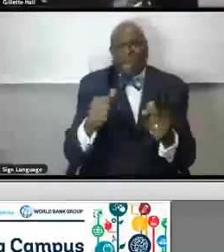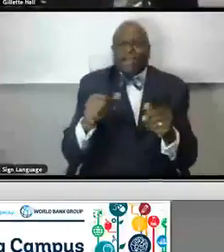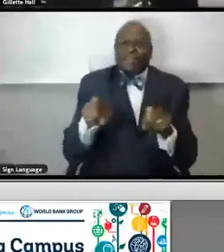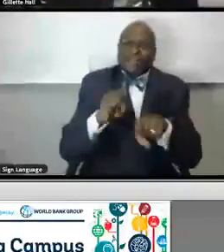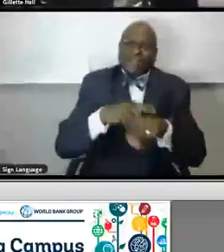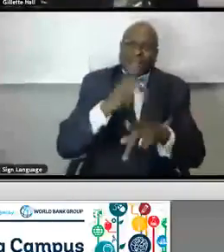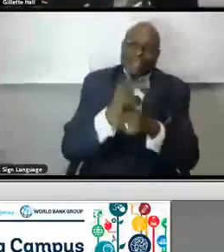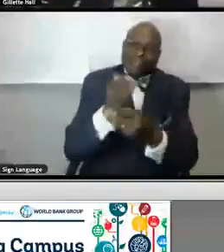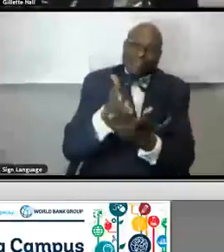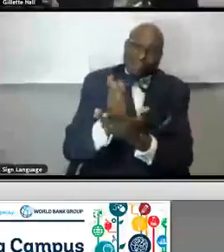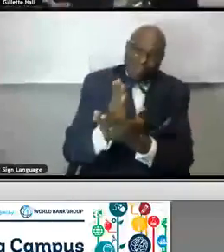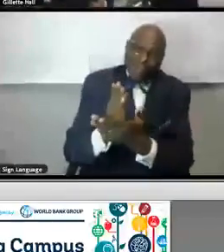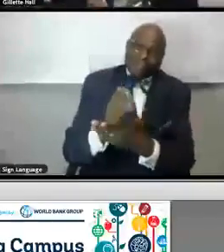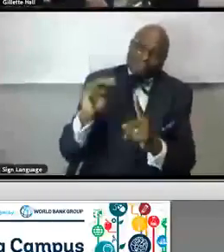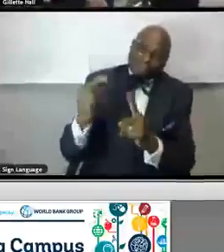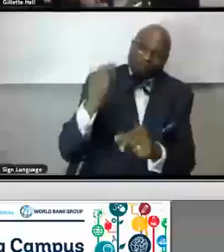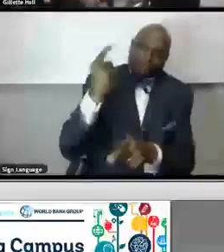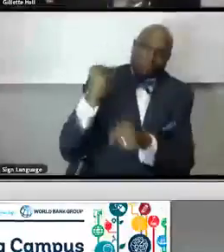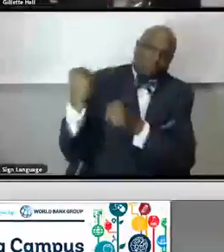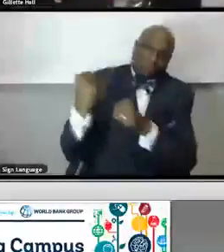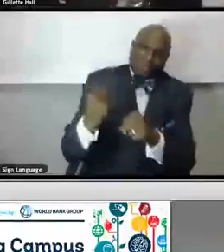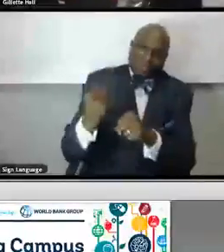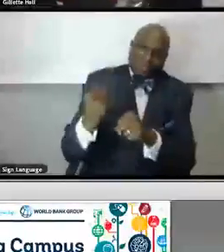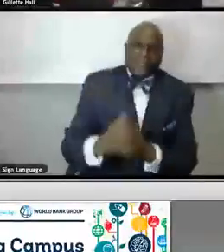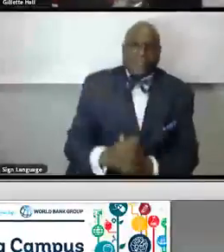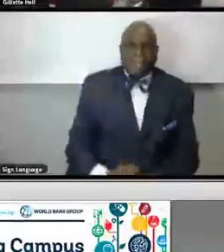rights perspective intact?